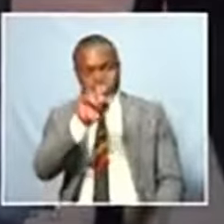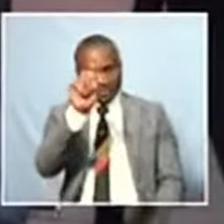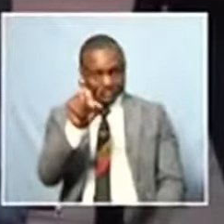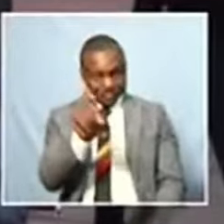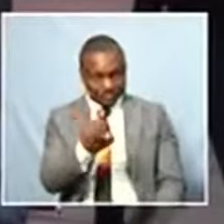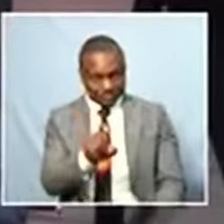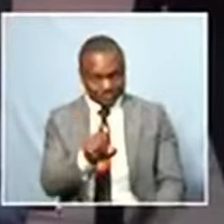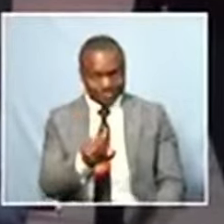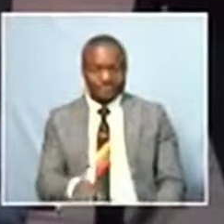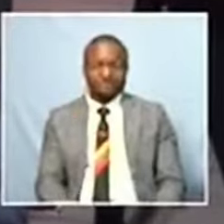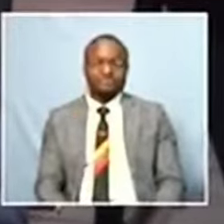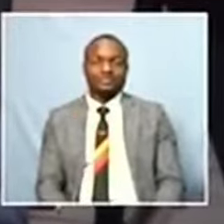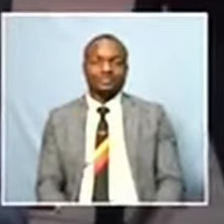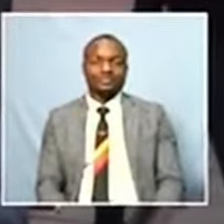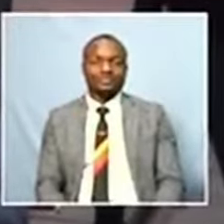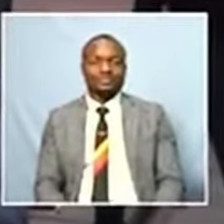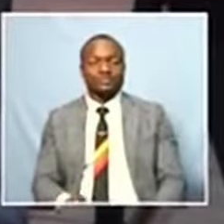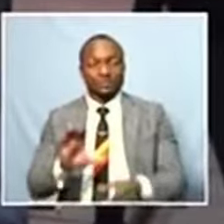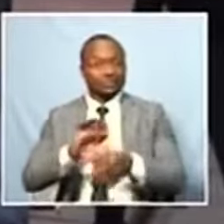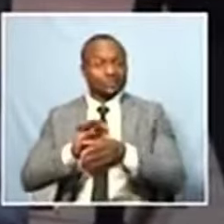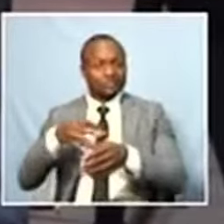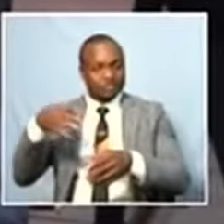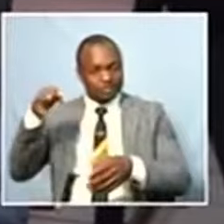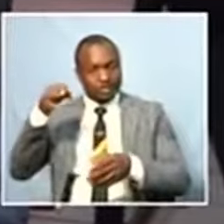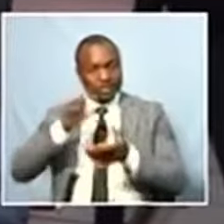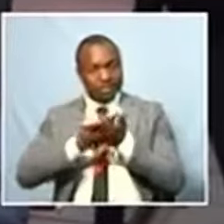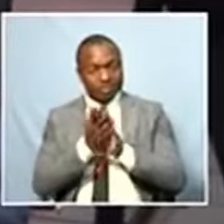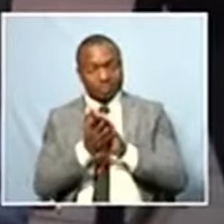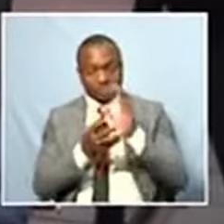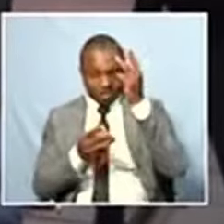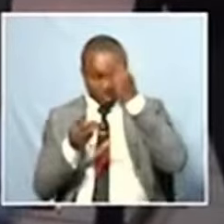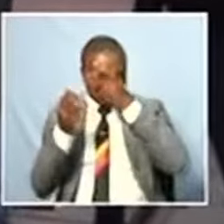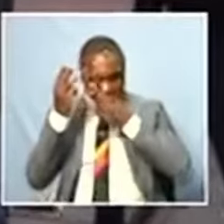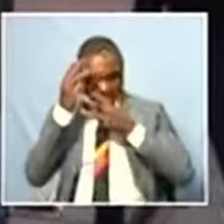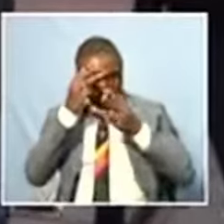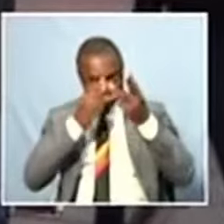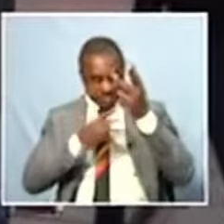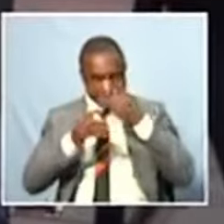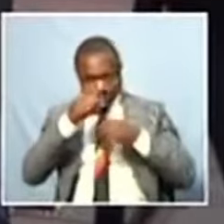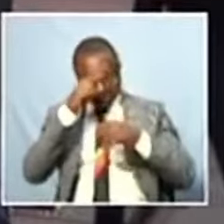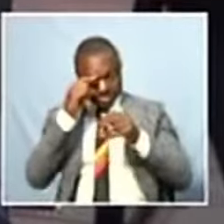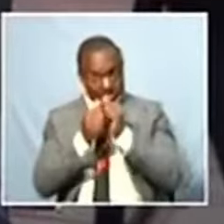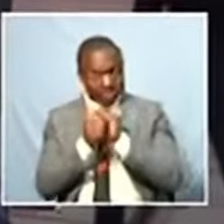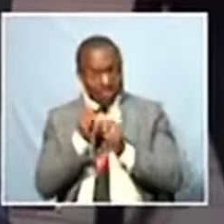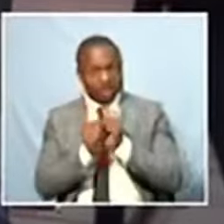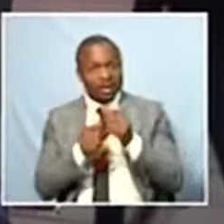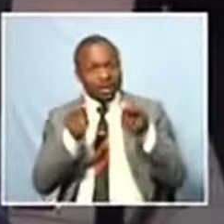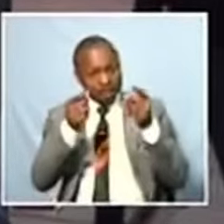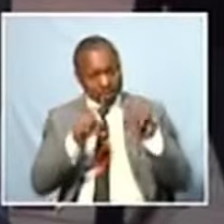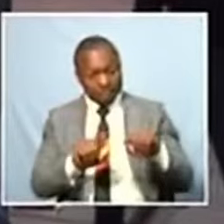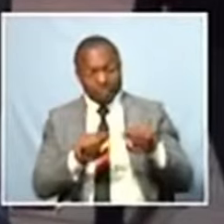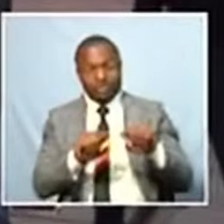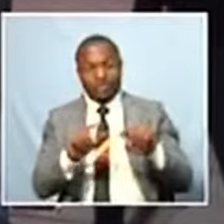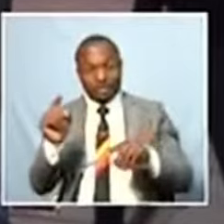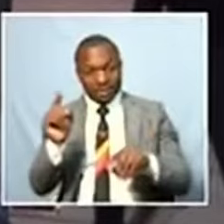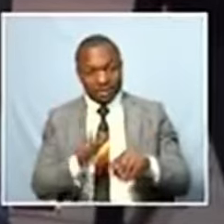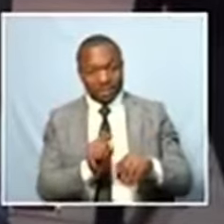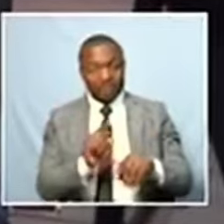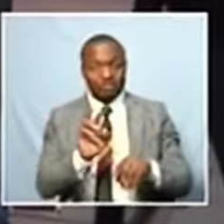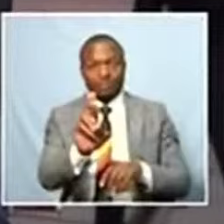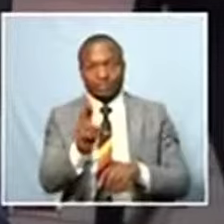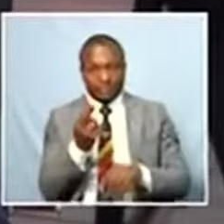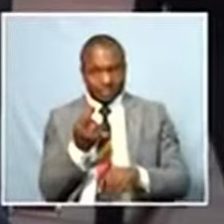Where the stakeholders were getting worried with, because of when there's a claim for a refund. That's